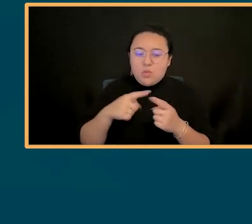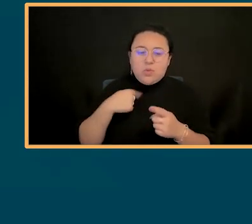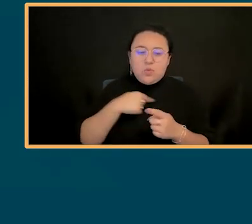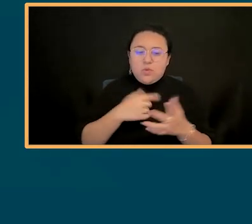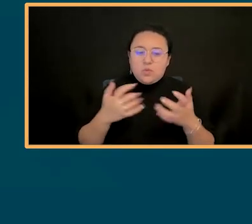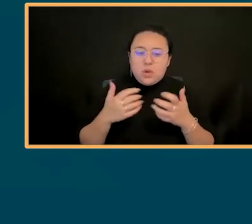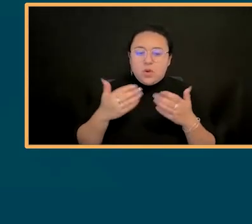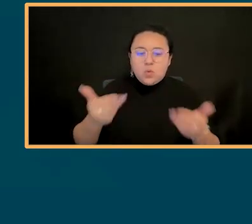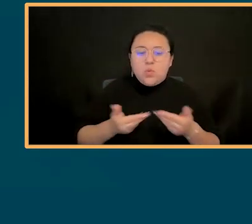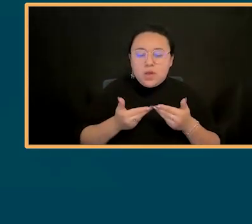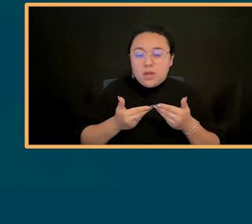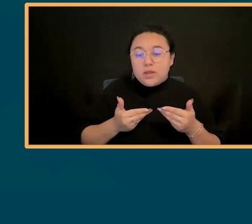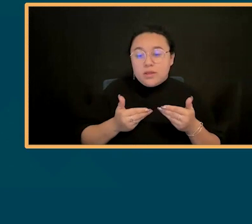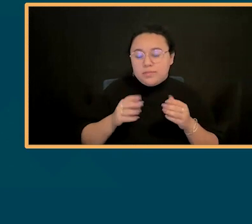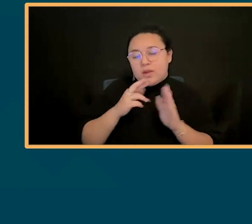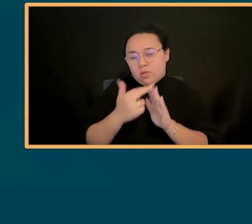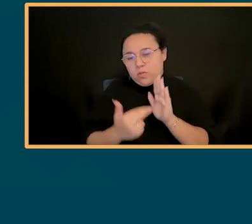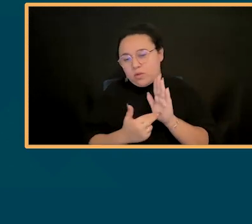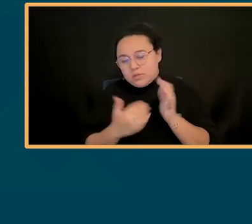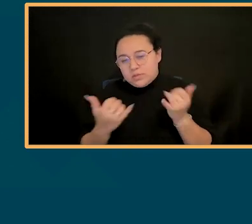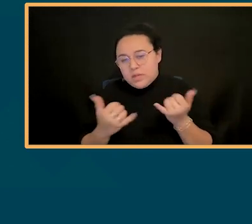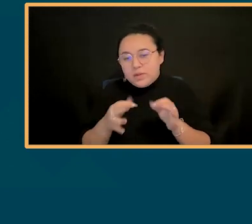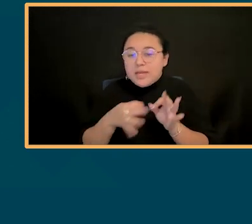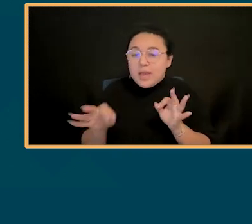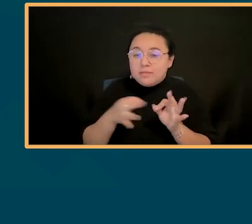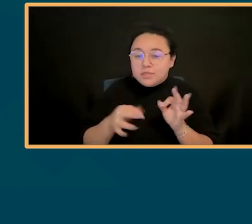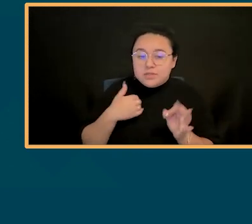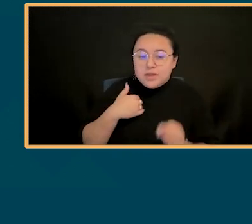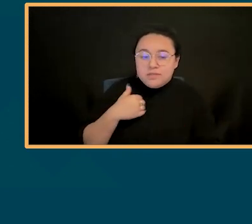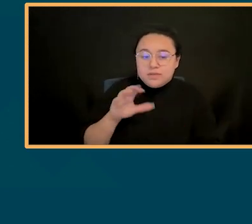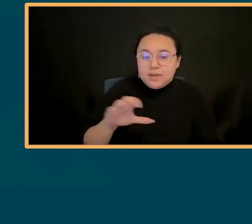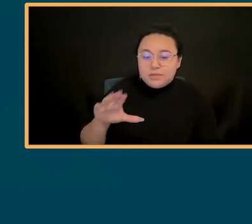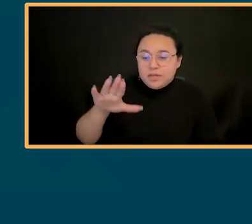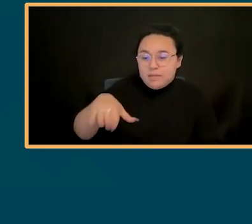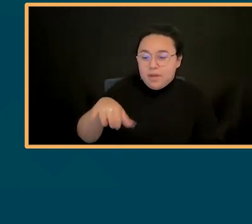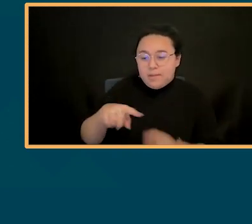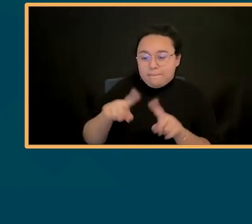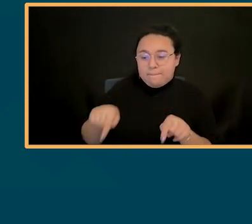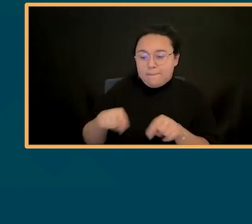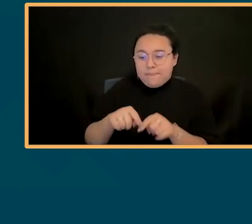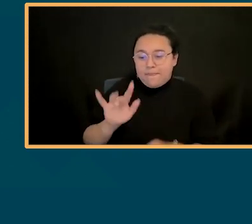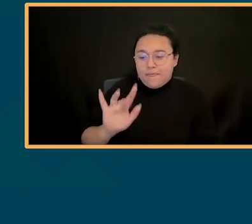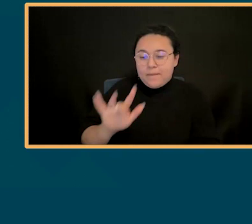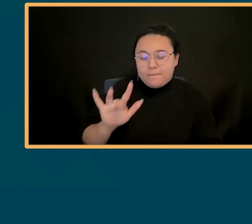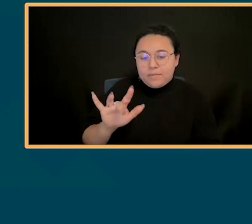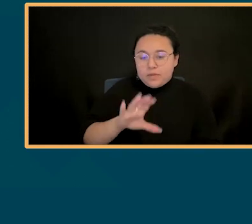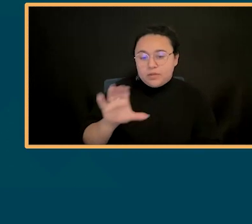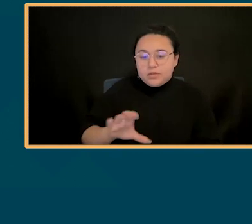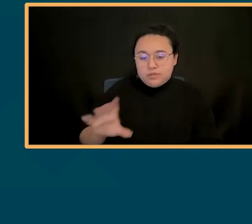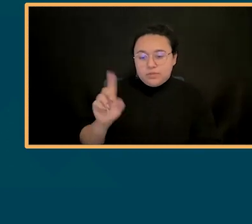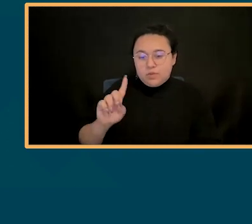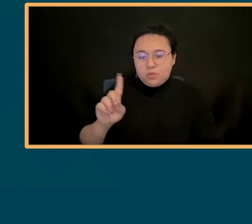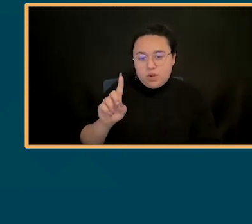Welcome and housekeeping. Captions. If you go down to the bottom of your Zoom screen, and at least that's where it exists for